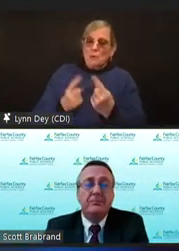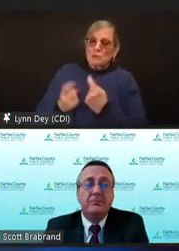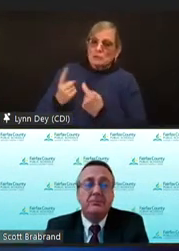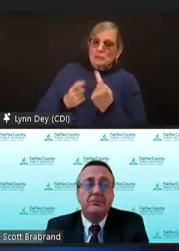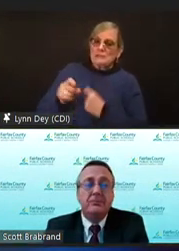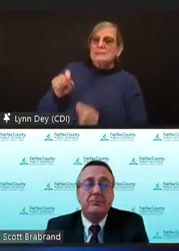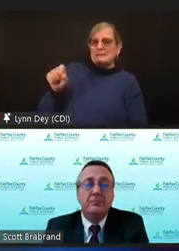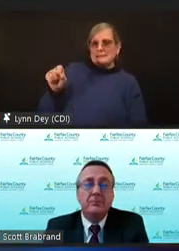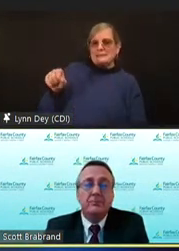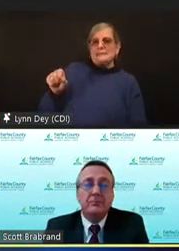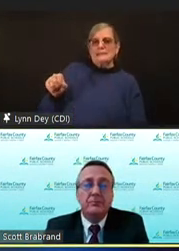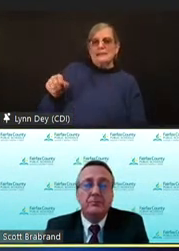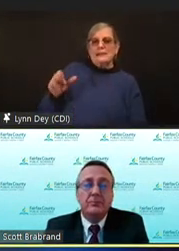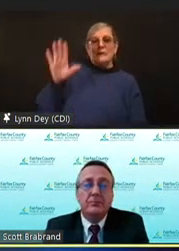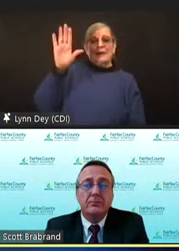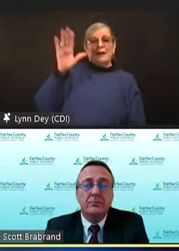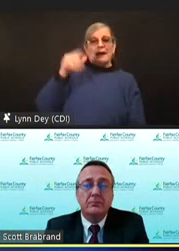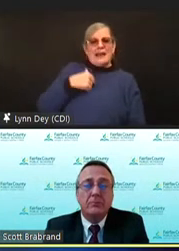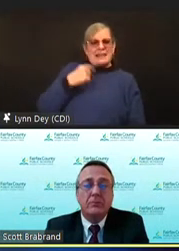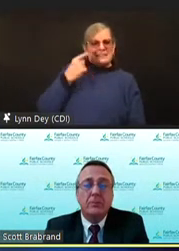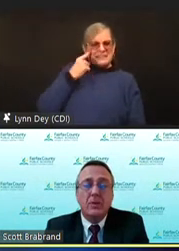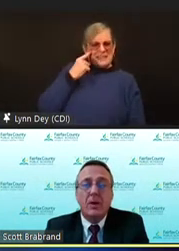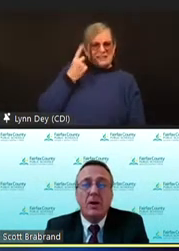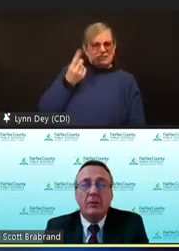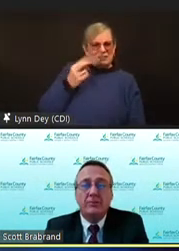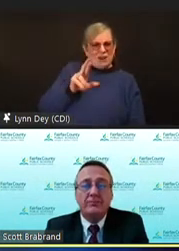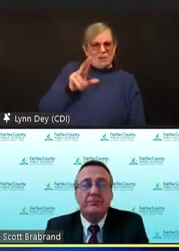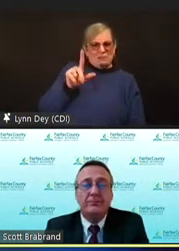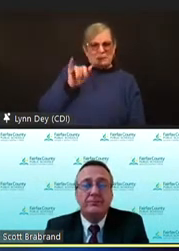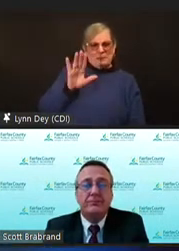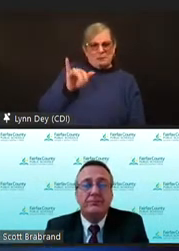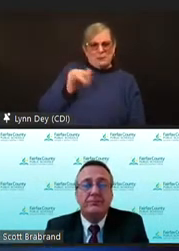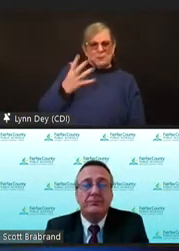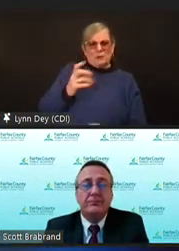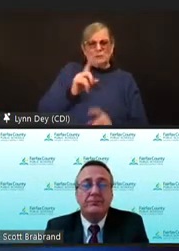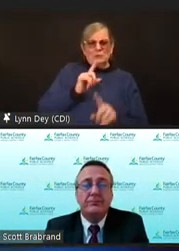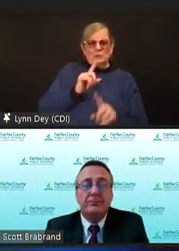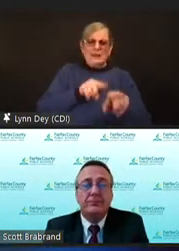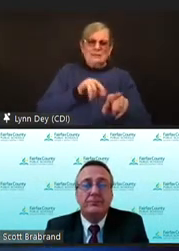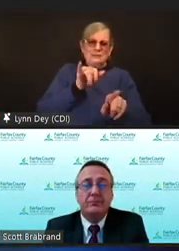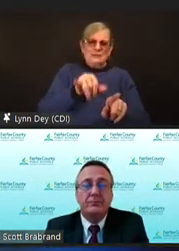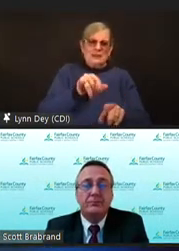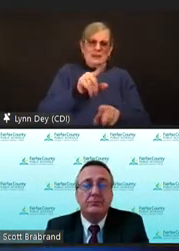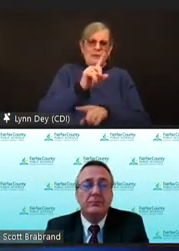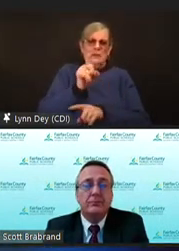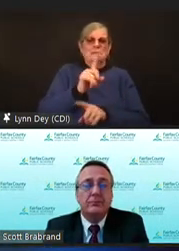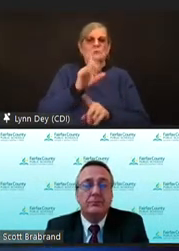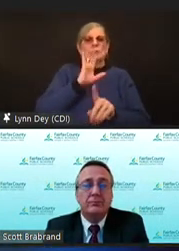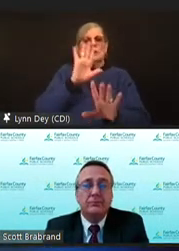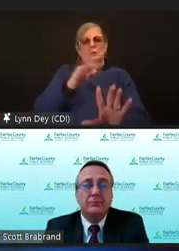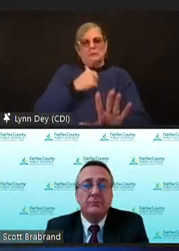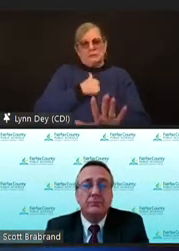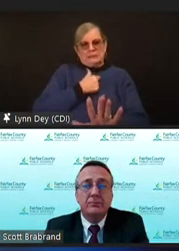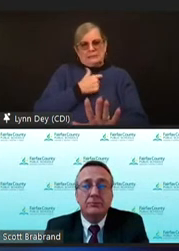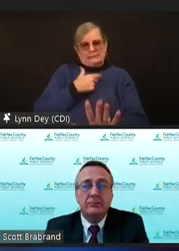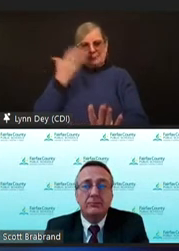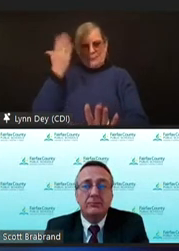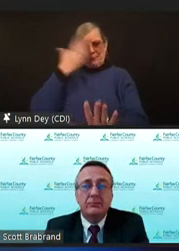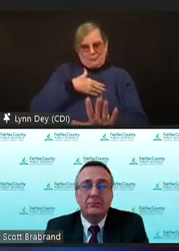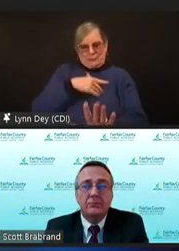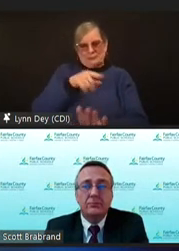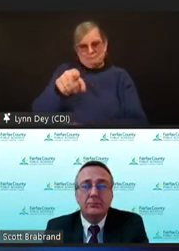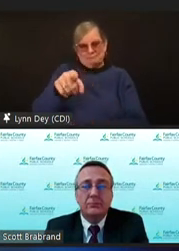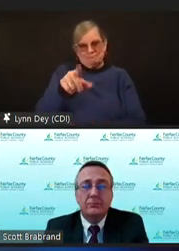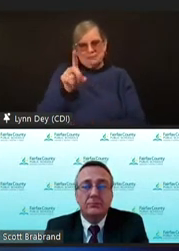Dr. Braybrand, I think Dr. Libby has his hand up to share. Oh, he does. He does. Thank you. Yeah, and I just want to add,